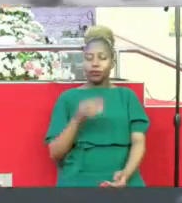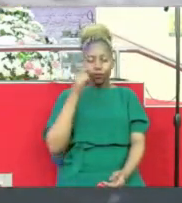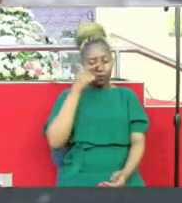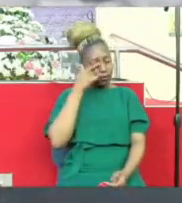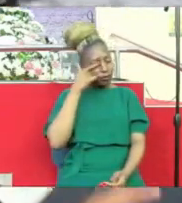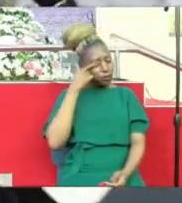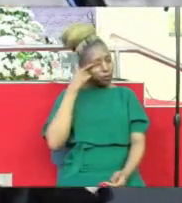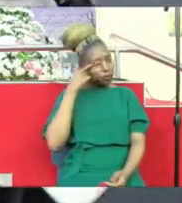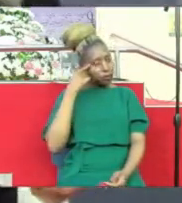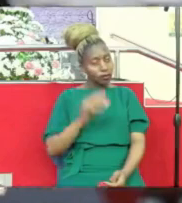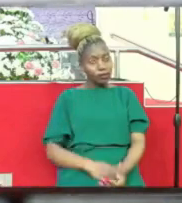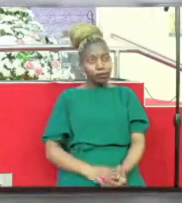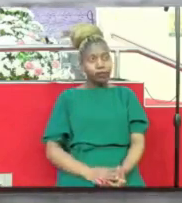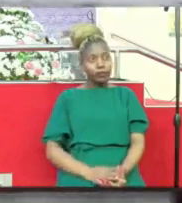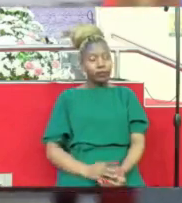The doctor came back.